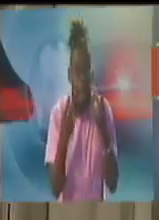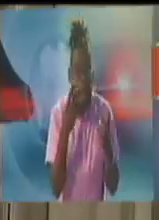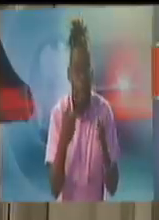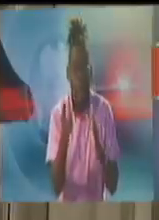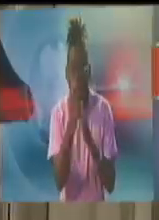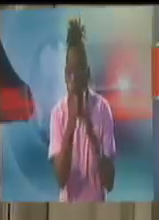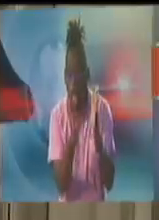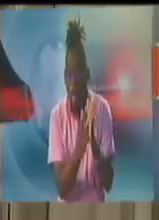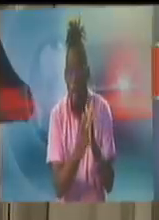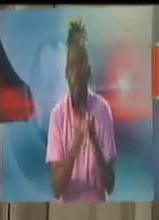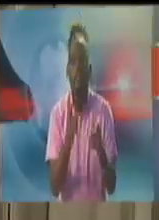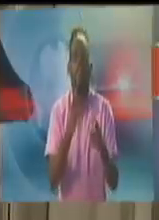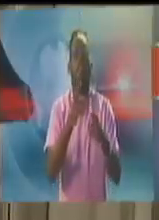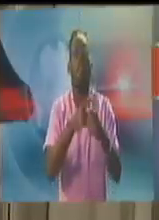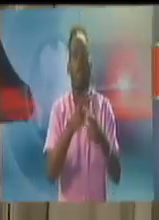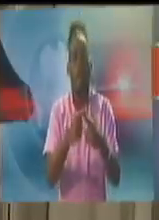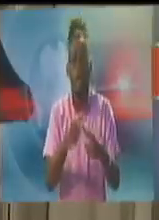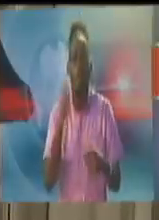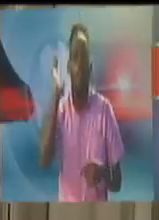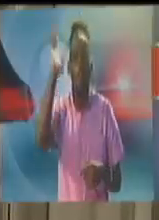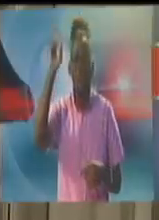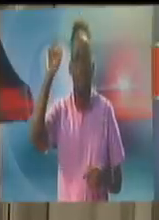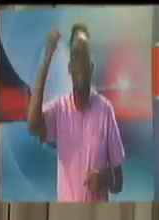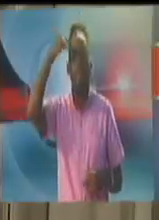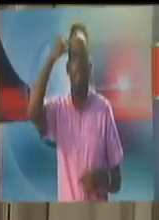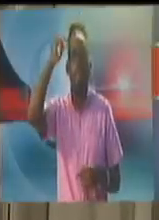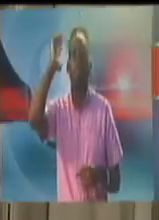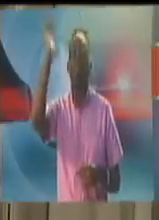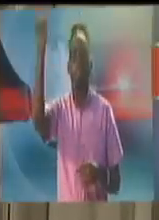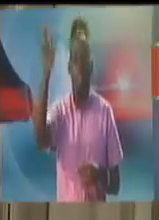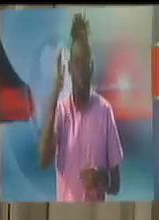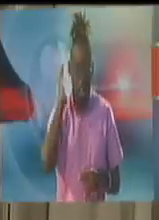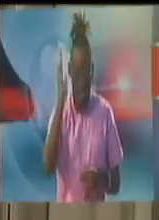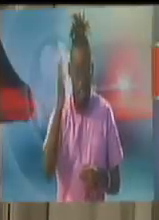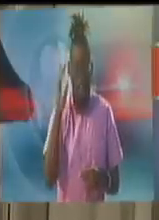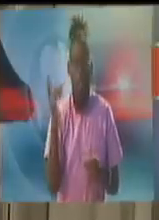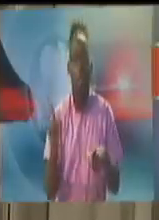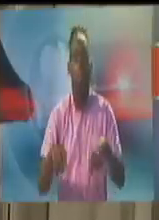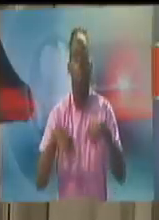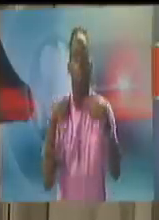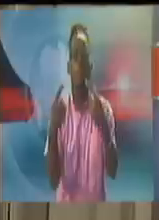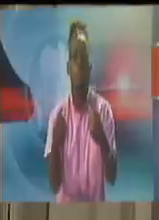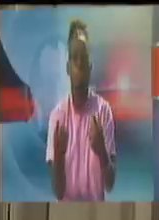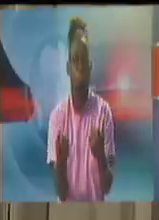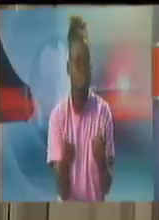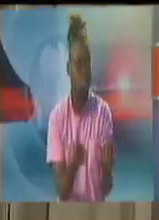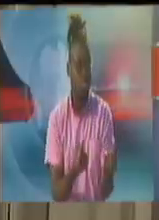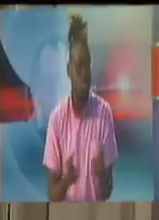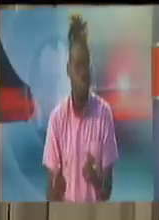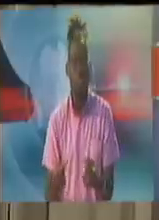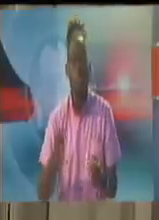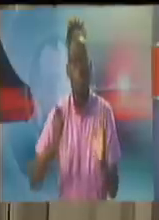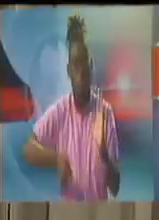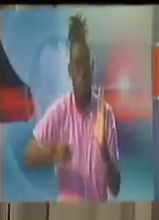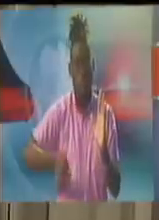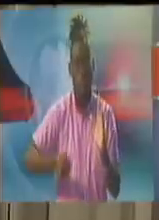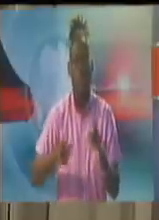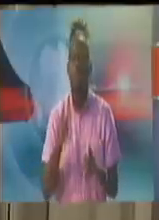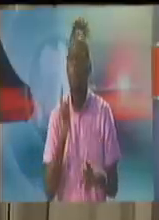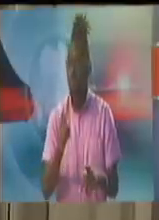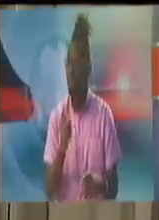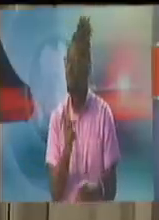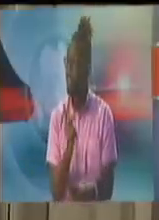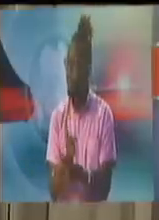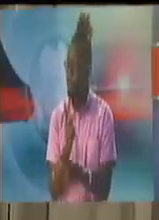dealt with. We have been following a lot of Commonwealth precedent as to how this is dealt with. I have been very careful and very specific today